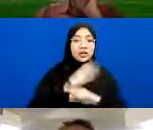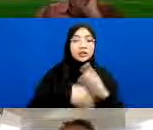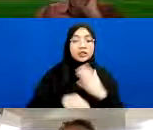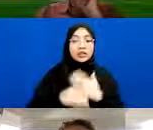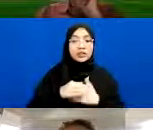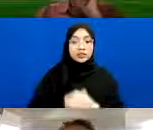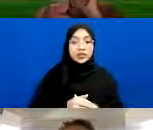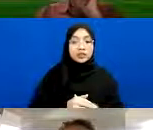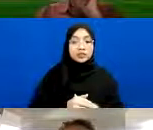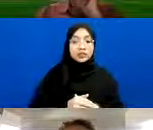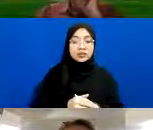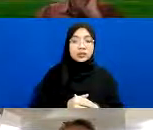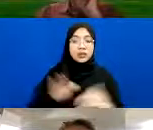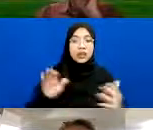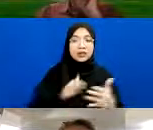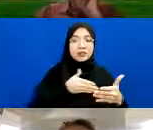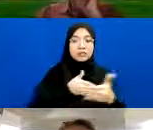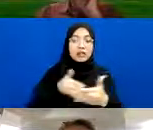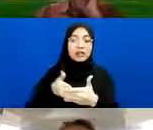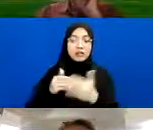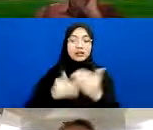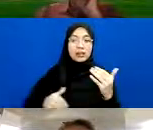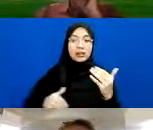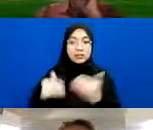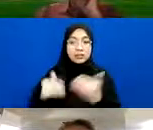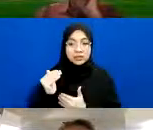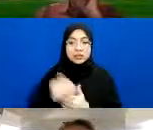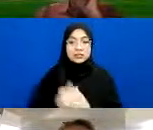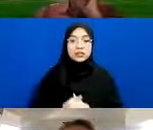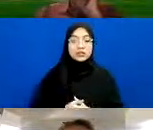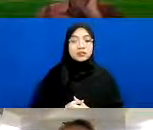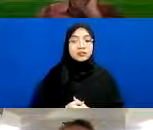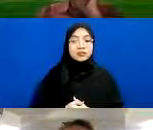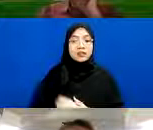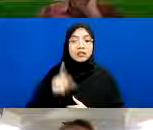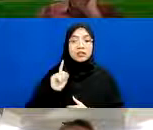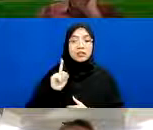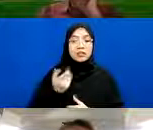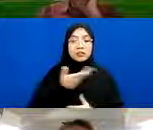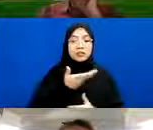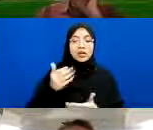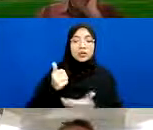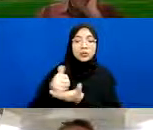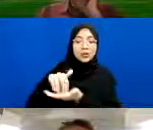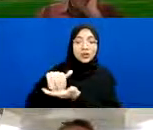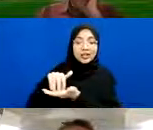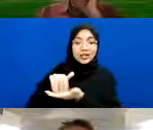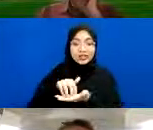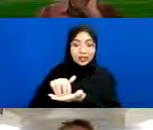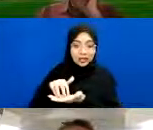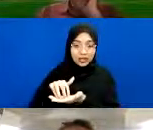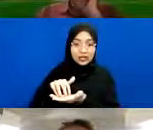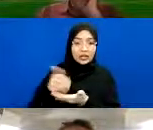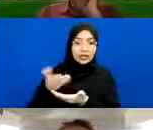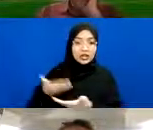deal with. This is because those with disabilities are more vulnerable during the pandemic, as they may